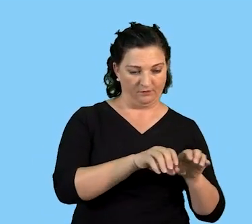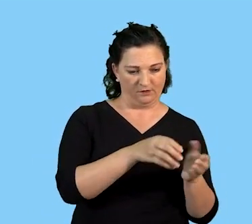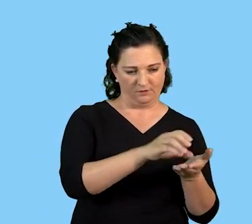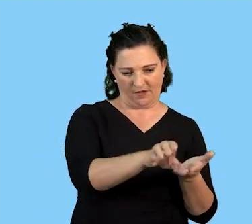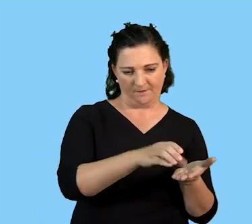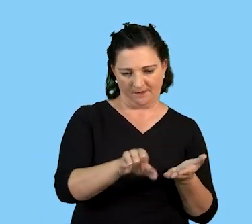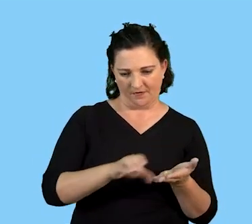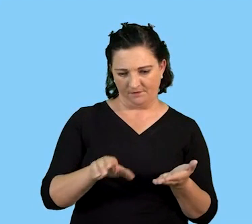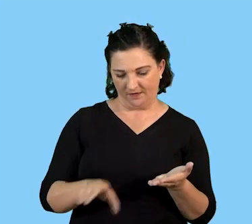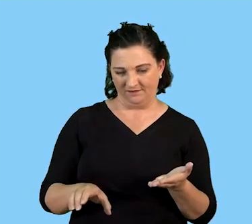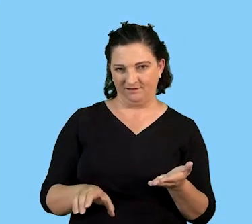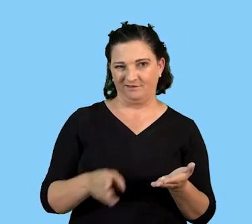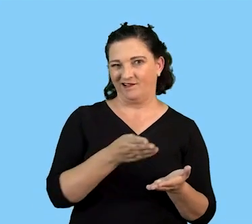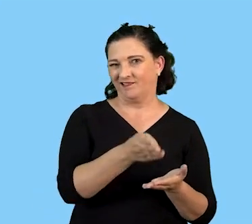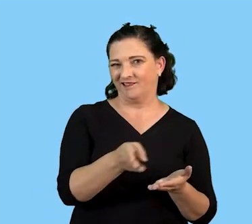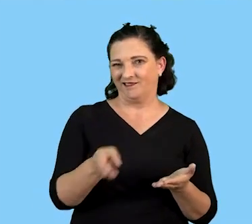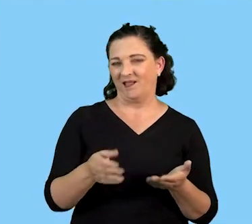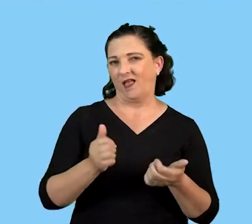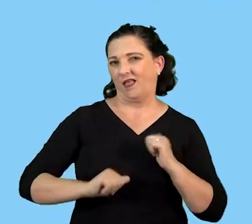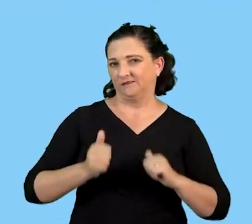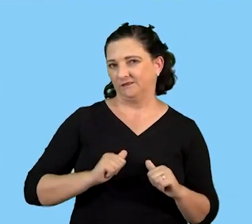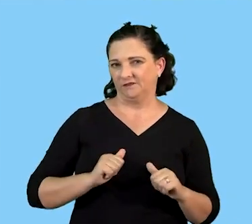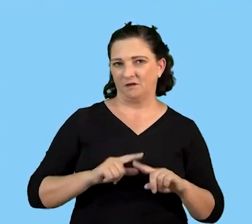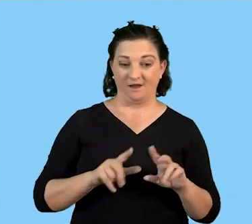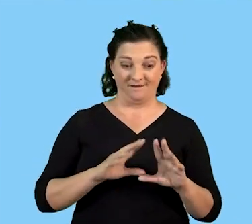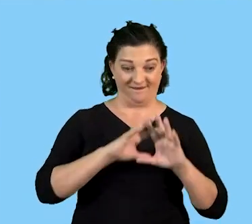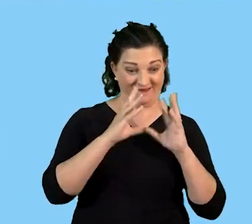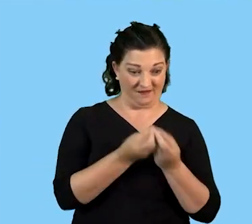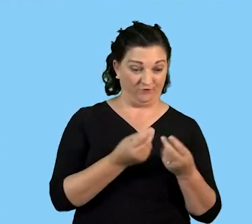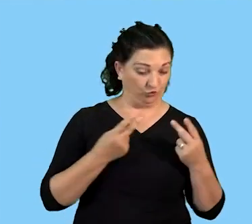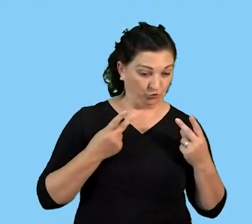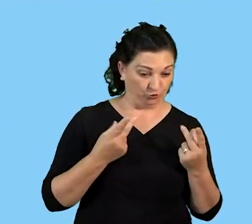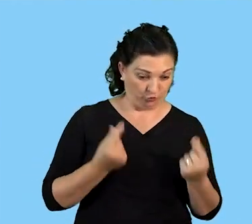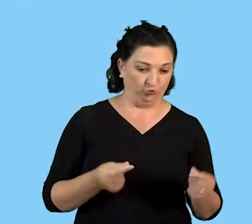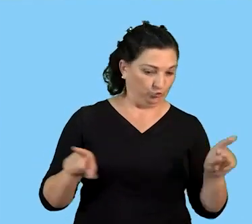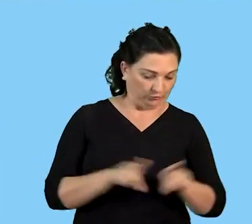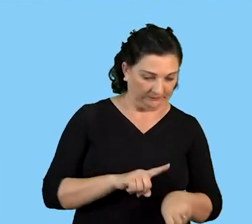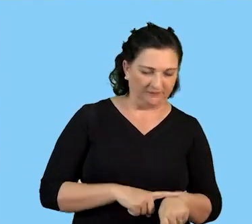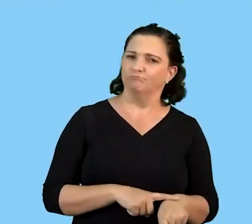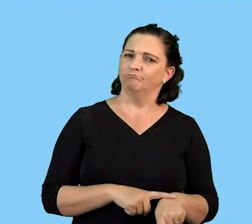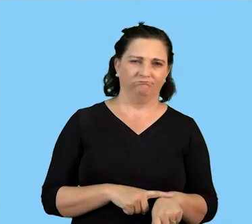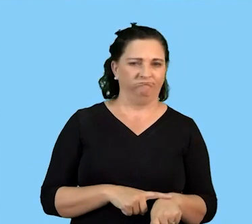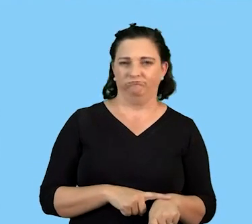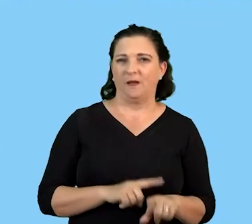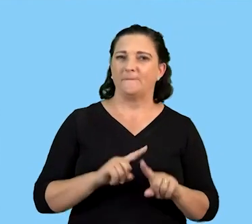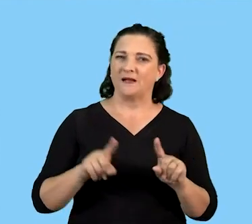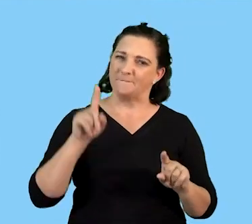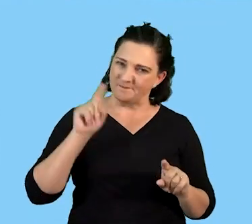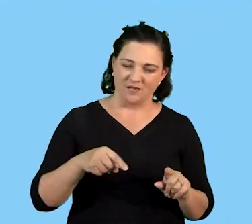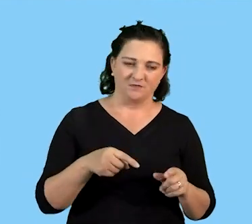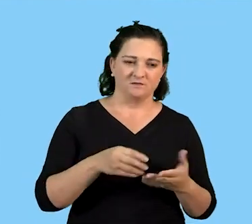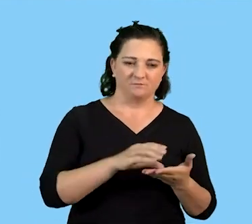project into activities. We cannot do the project all at once. We have to break it into